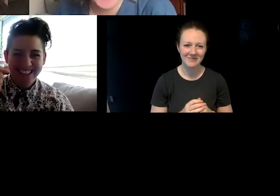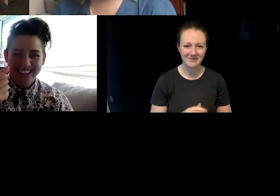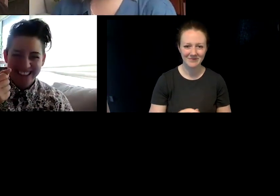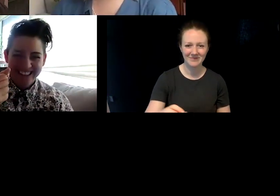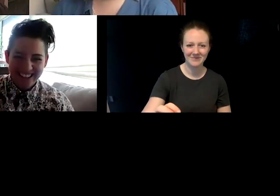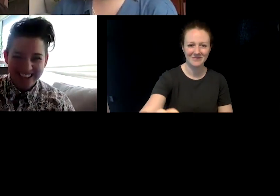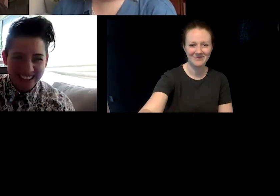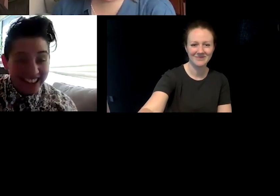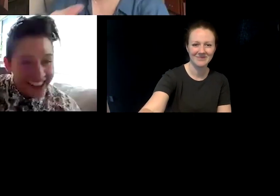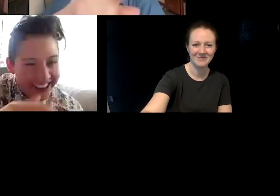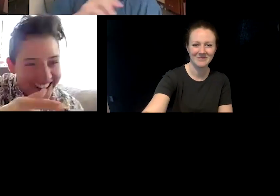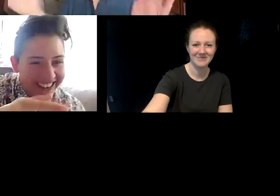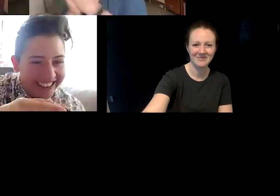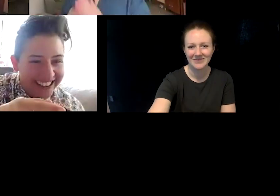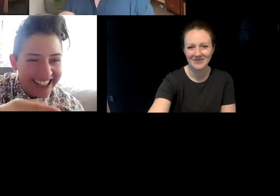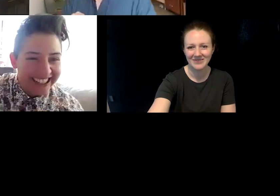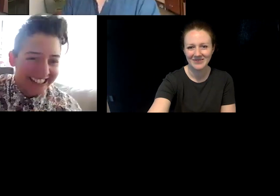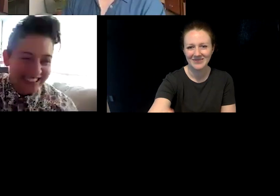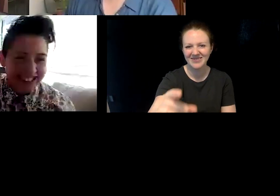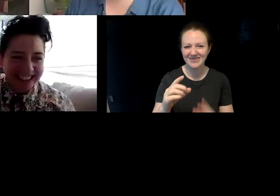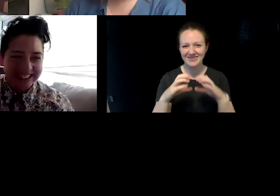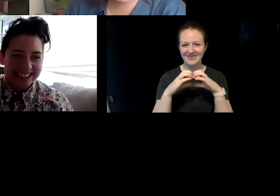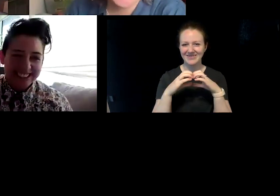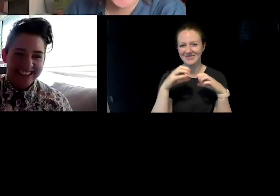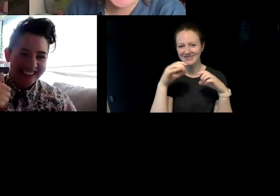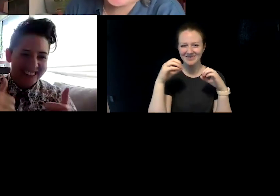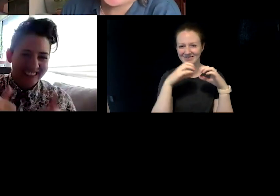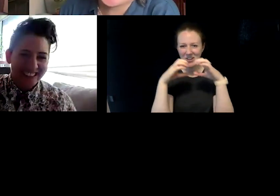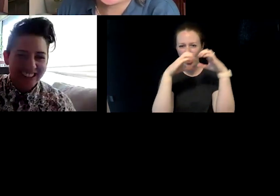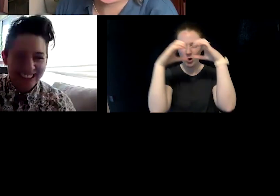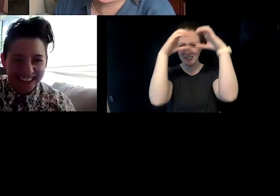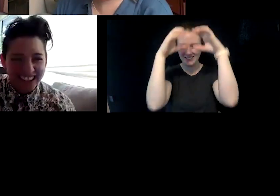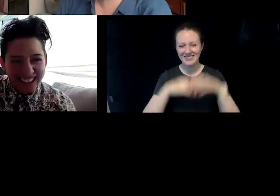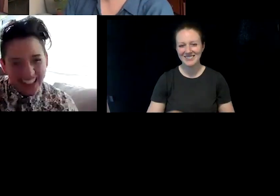Oh, it's not. Oh, you I turned think it off. Oh, there it is. You got it. Joy. Talk about joy.